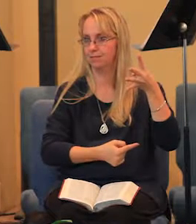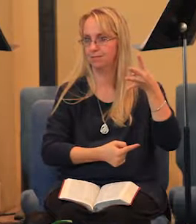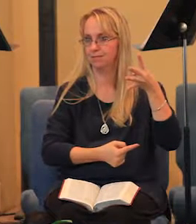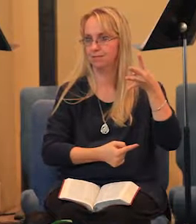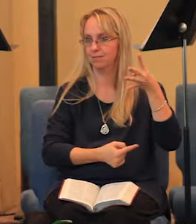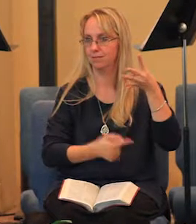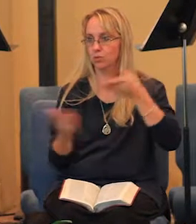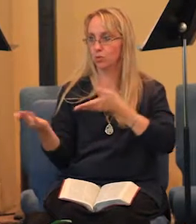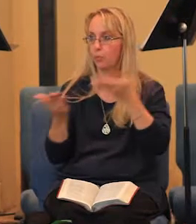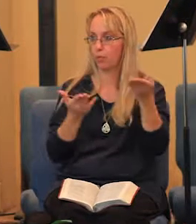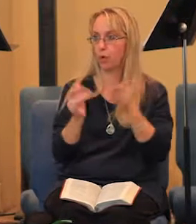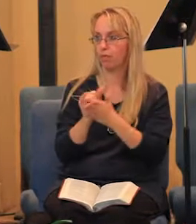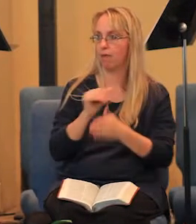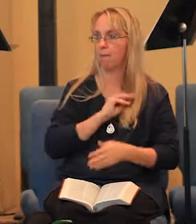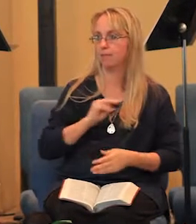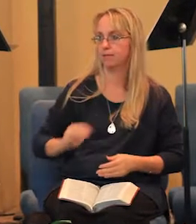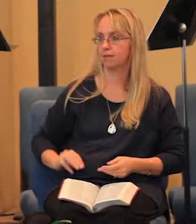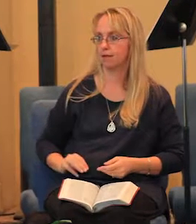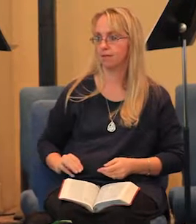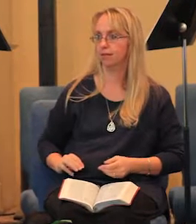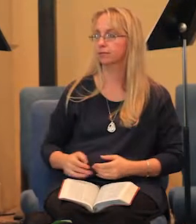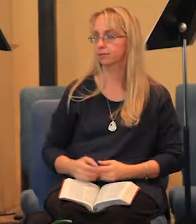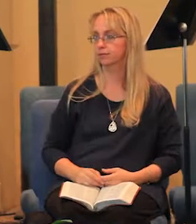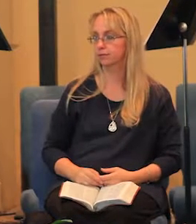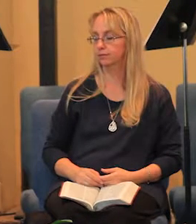Messiah. Let me read on.